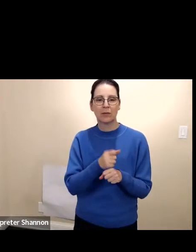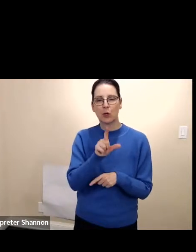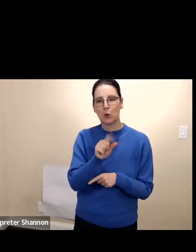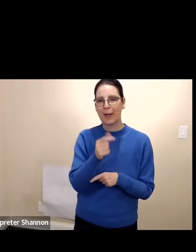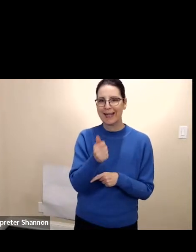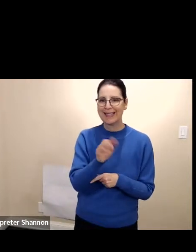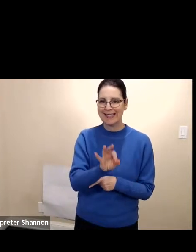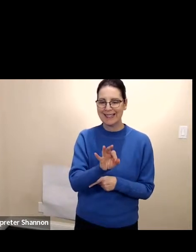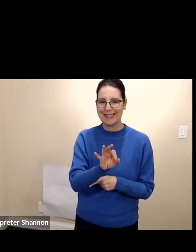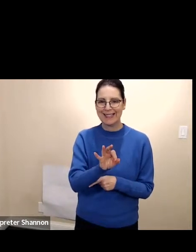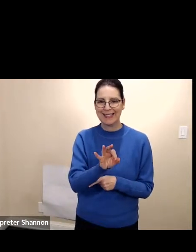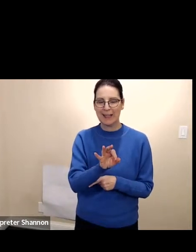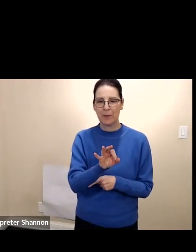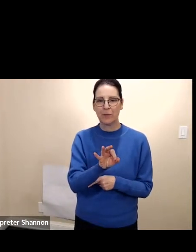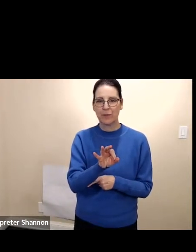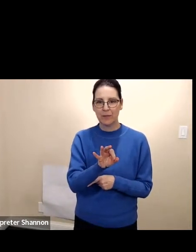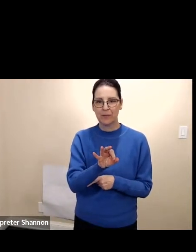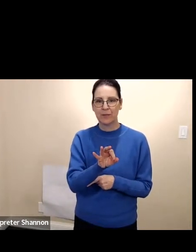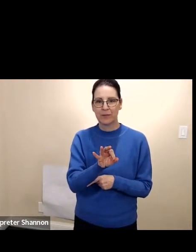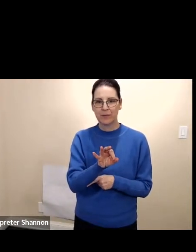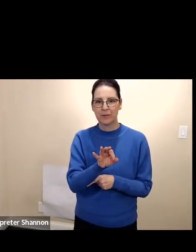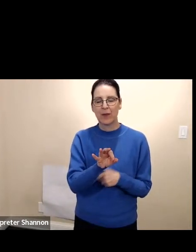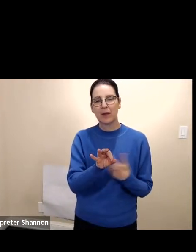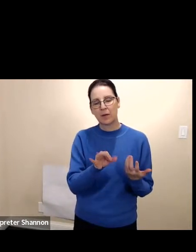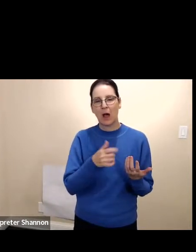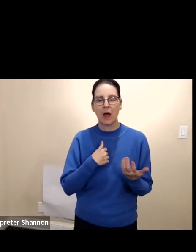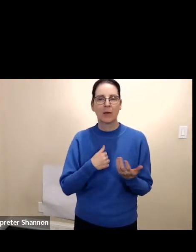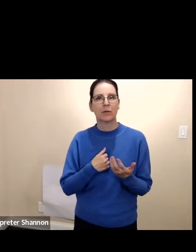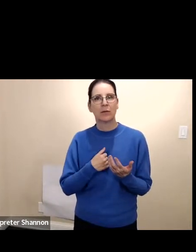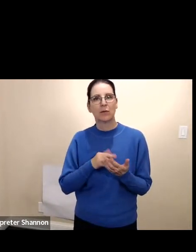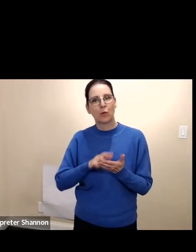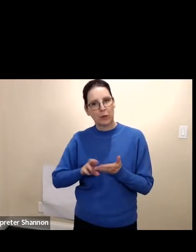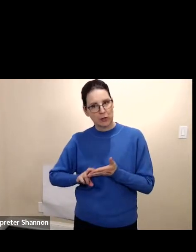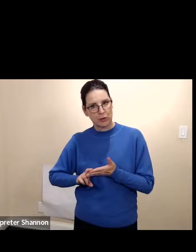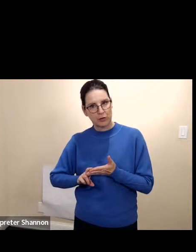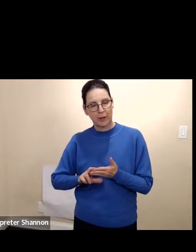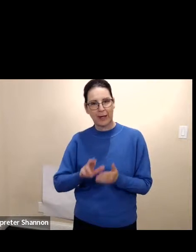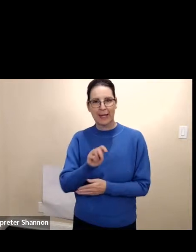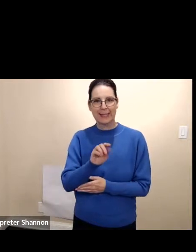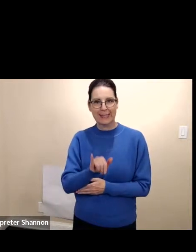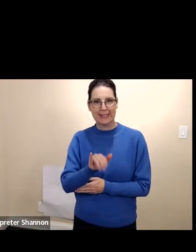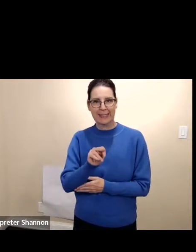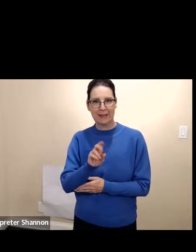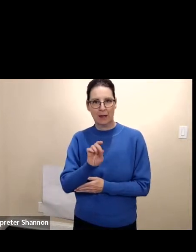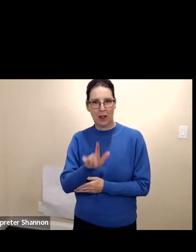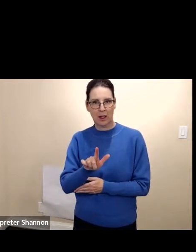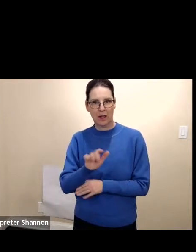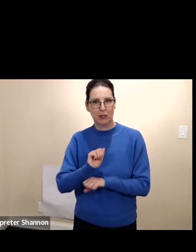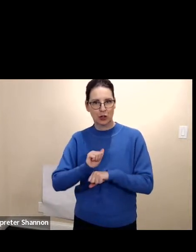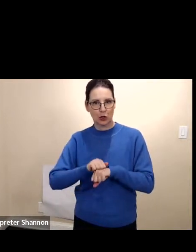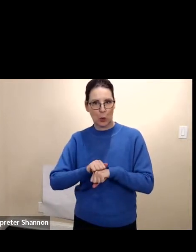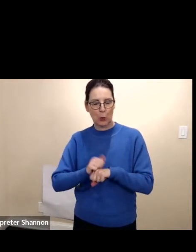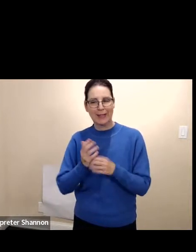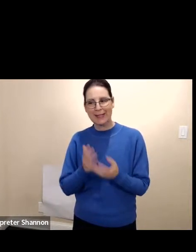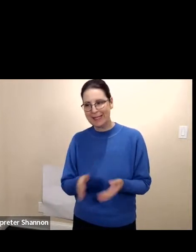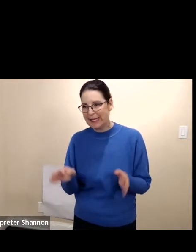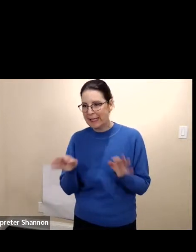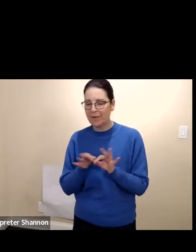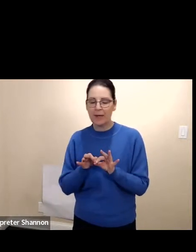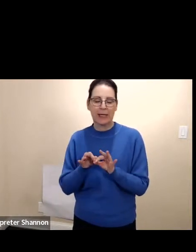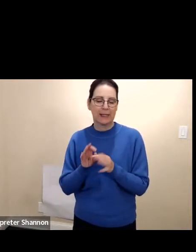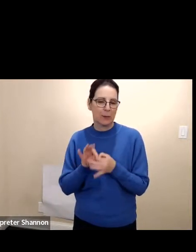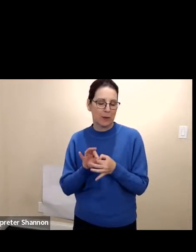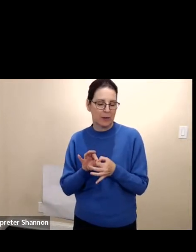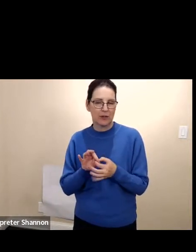I'm writing about Tindle Stones um uh significance and relationship to institution building